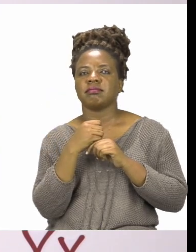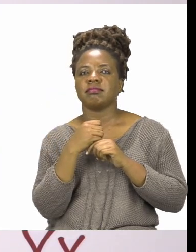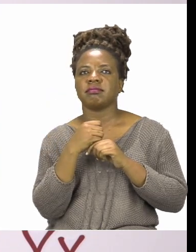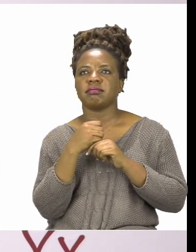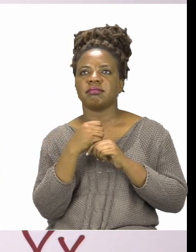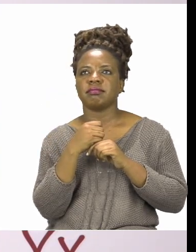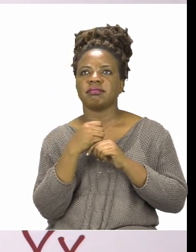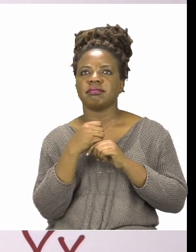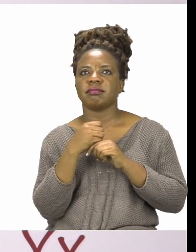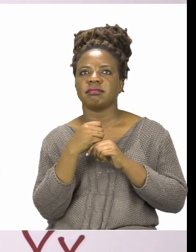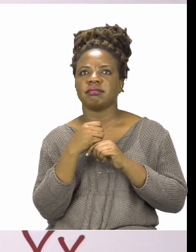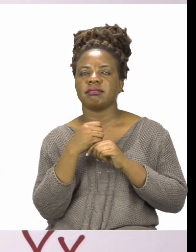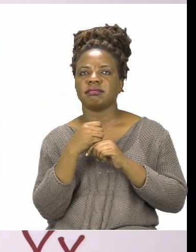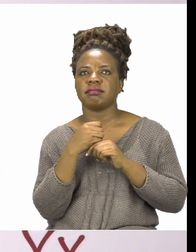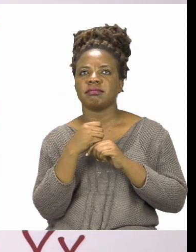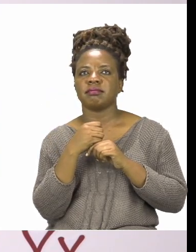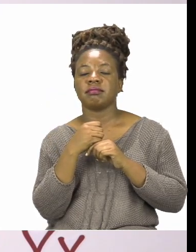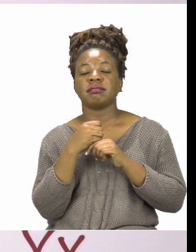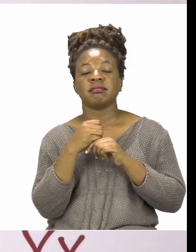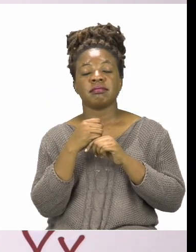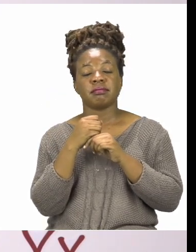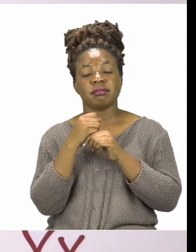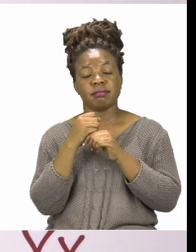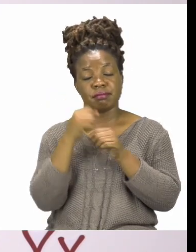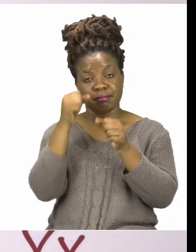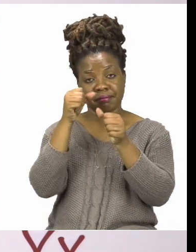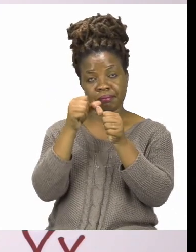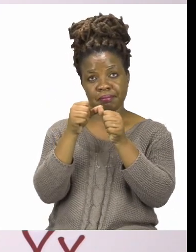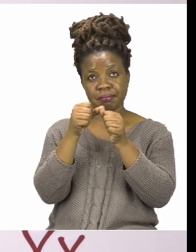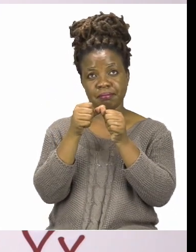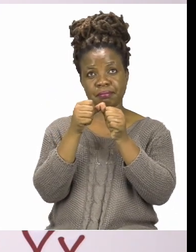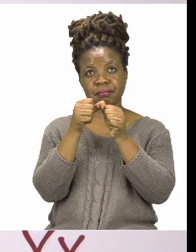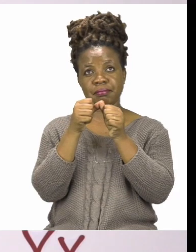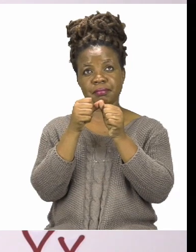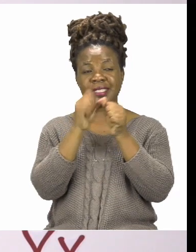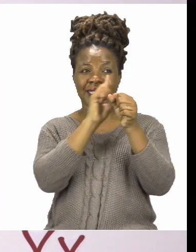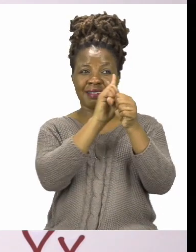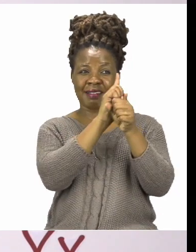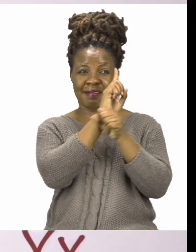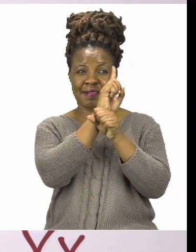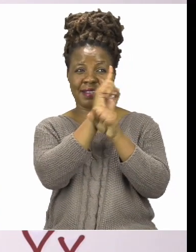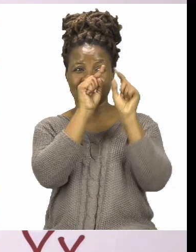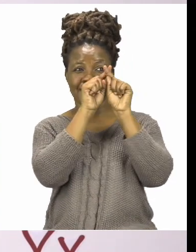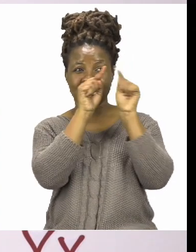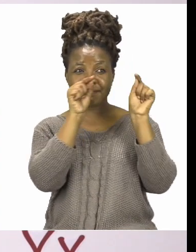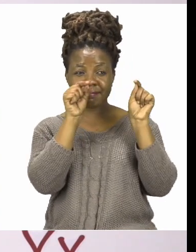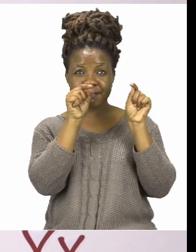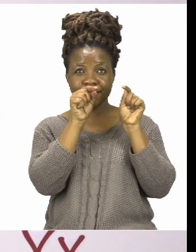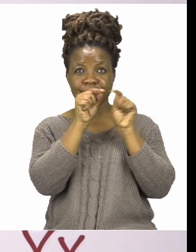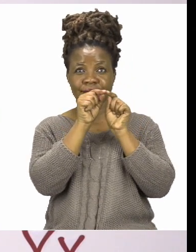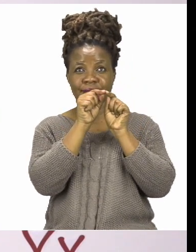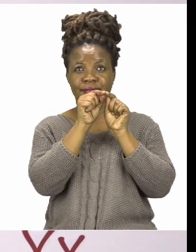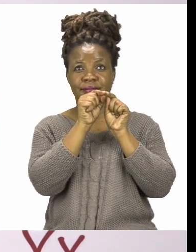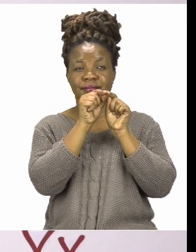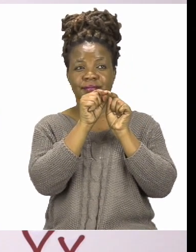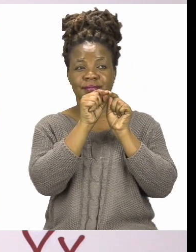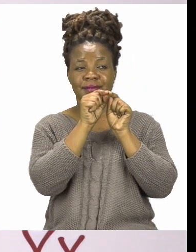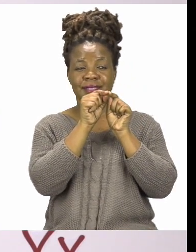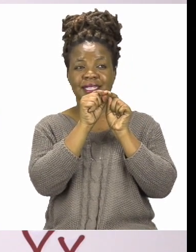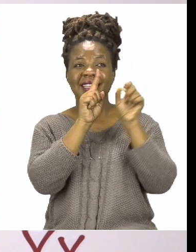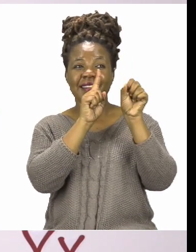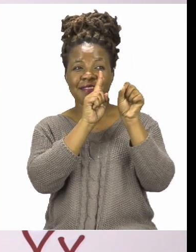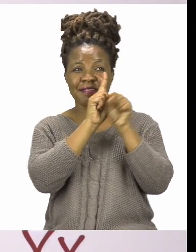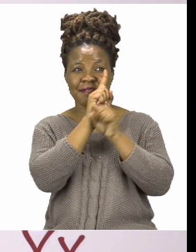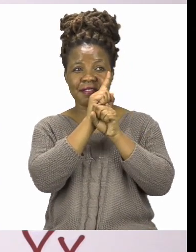So let me just remind you what you need to do for each box. If it is the first box that is there, or the first number that